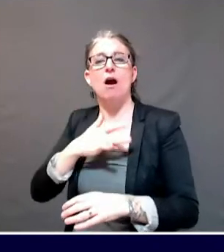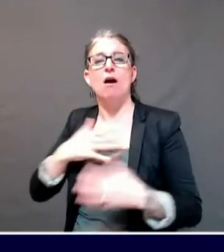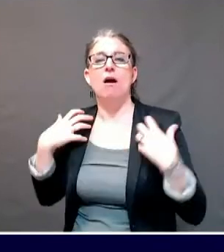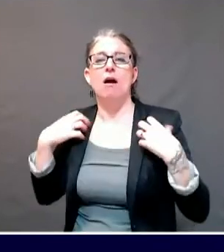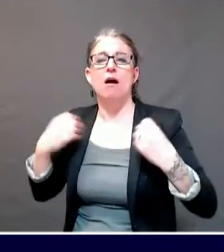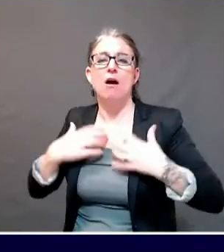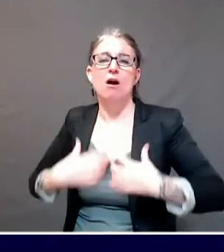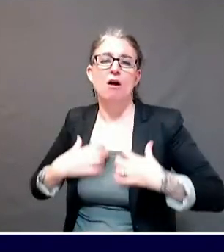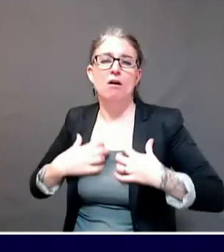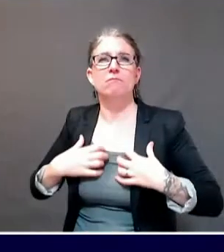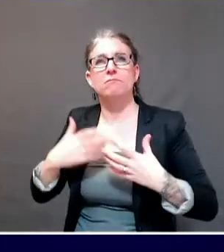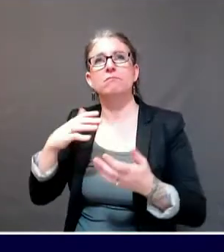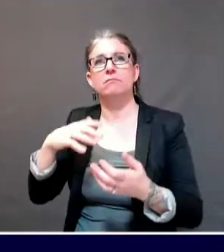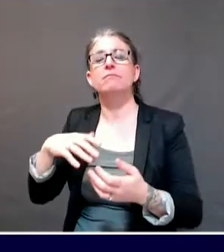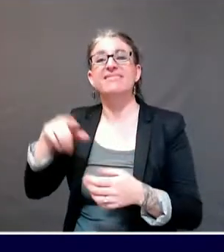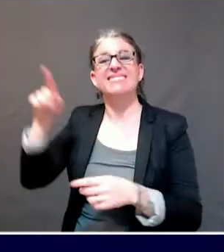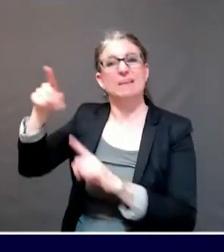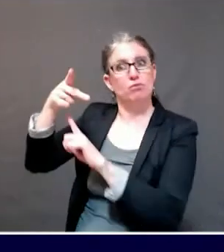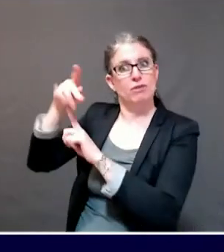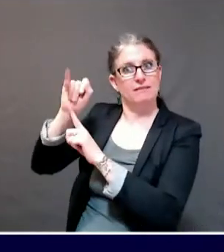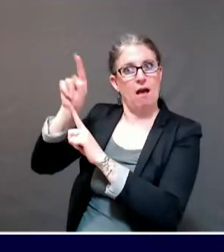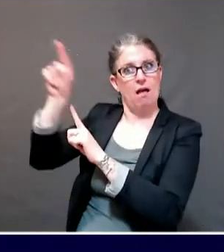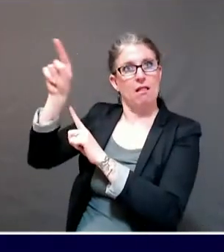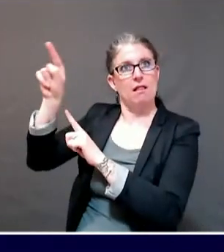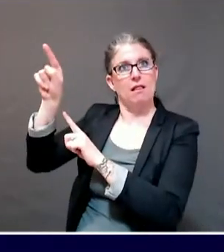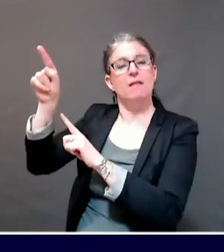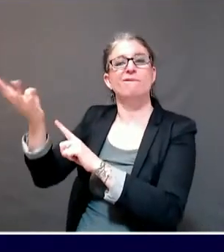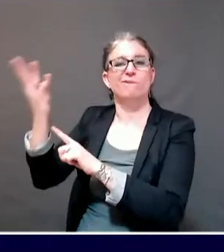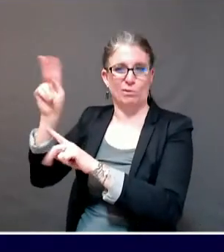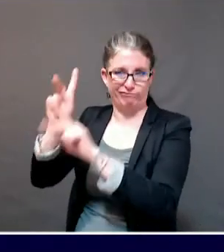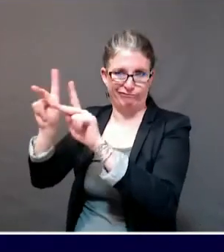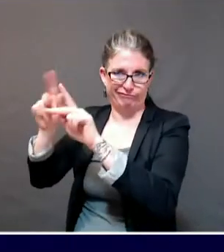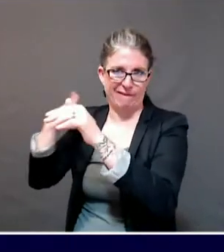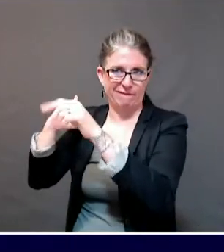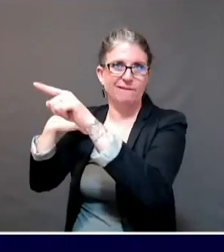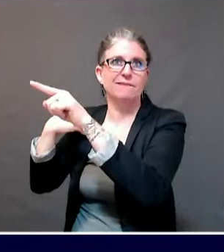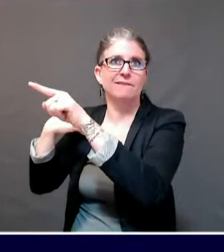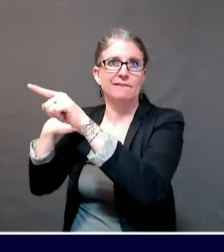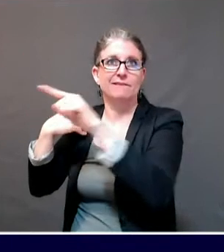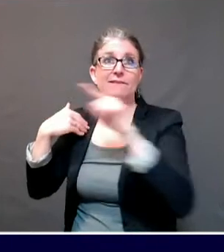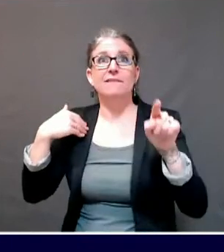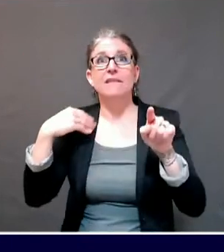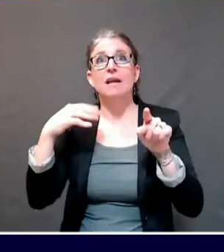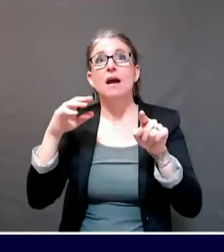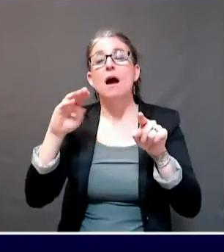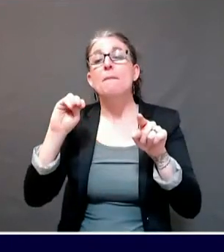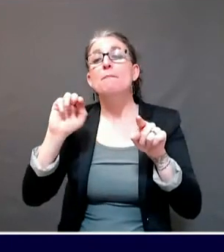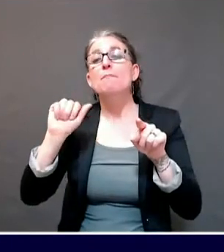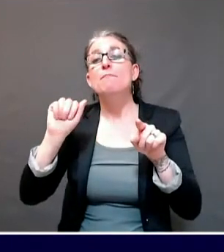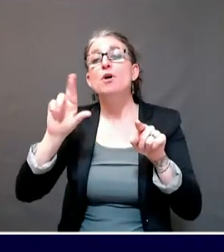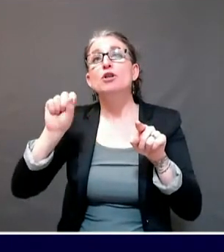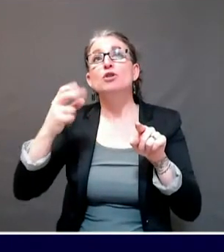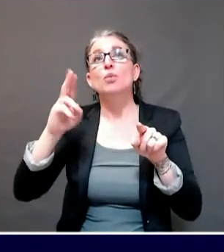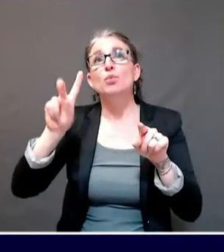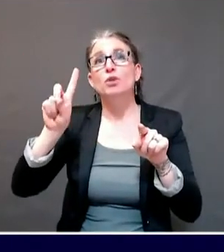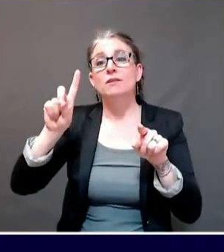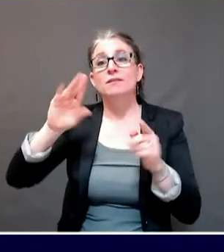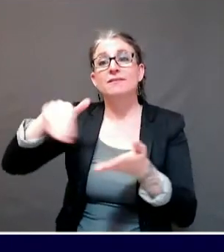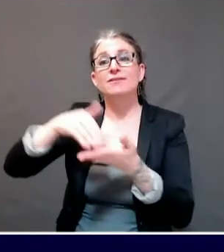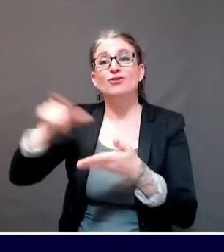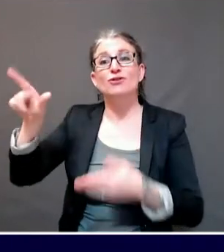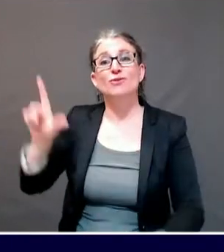are aware of 4 cases. The Marshwood Center in Lewiston, where we are aware of 18